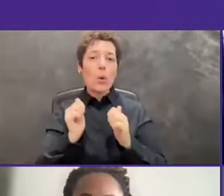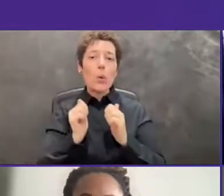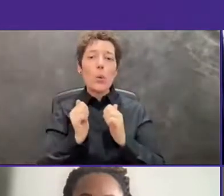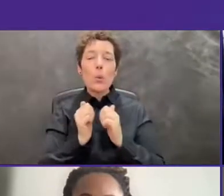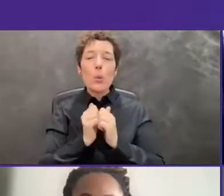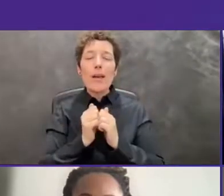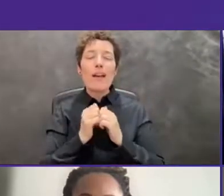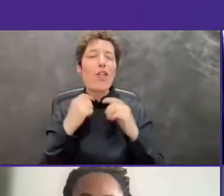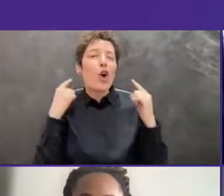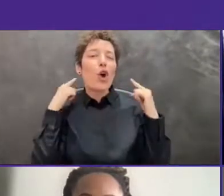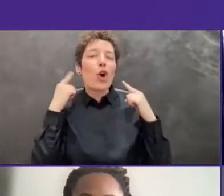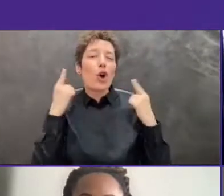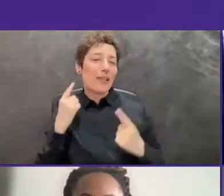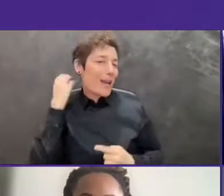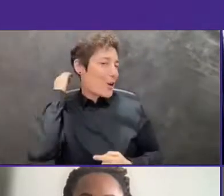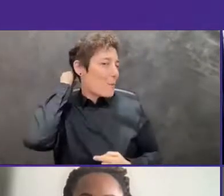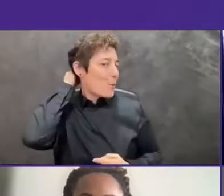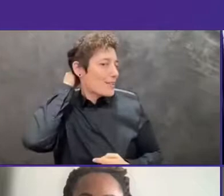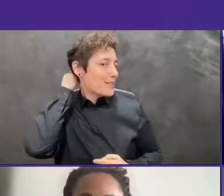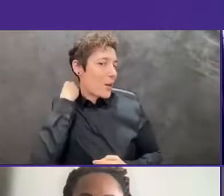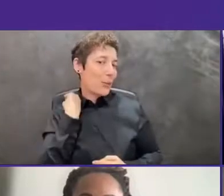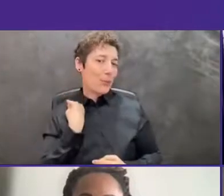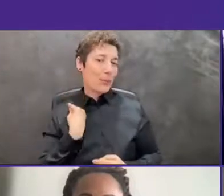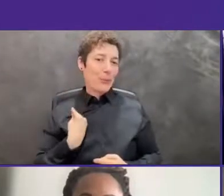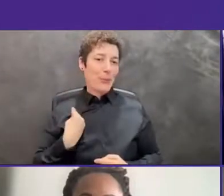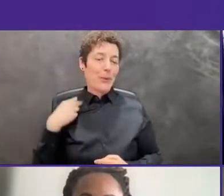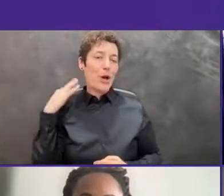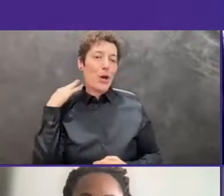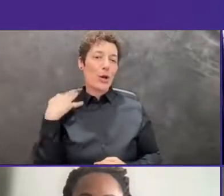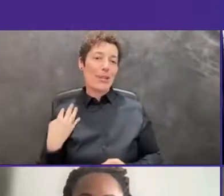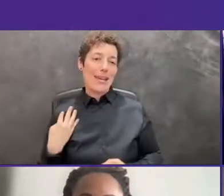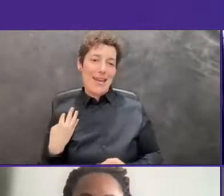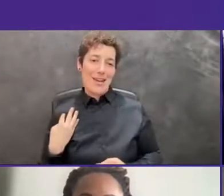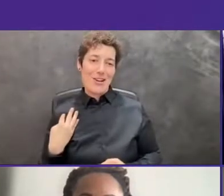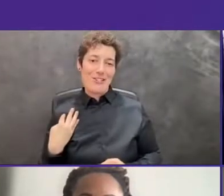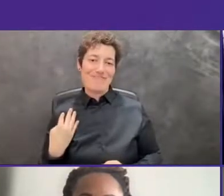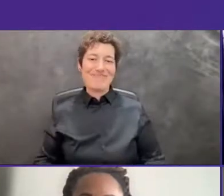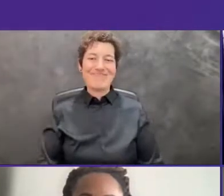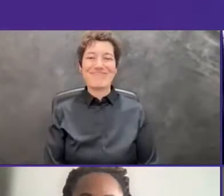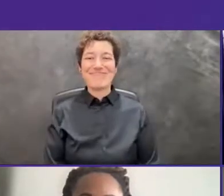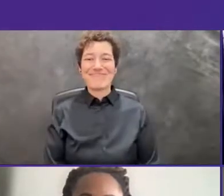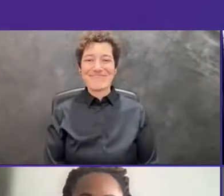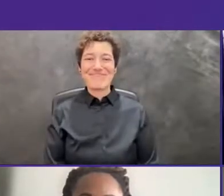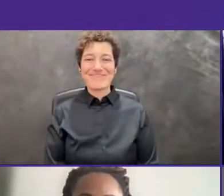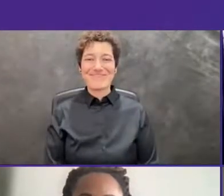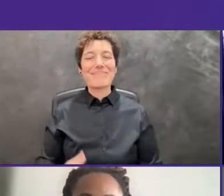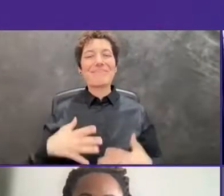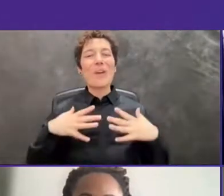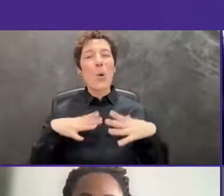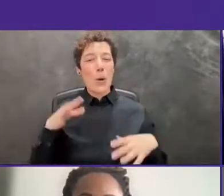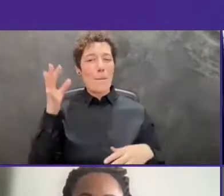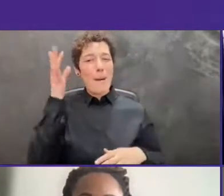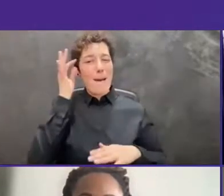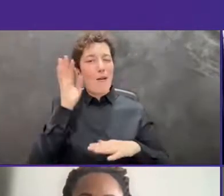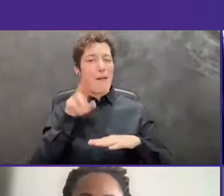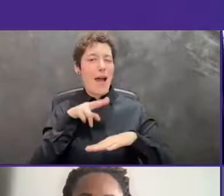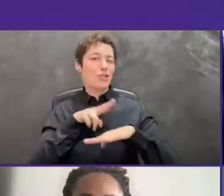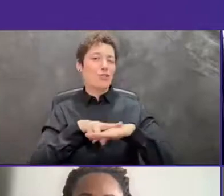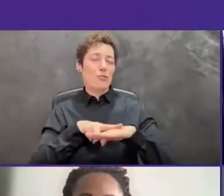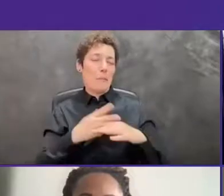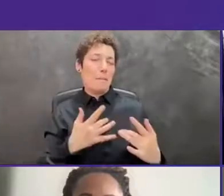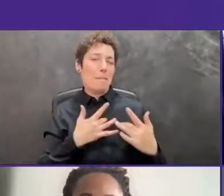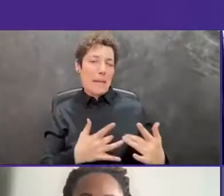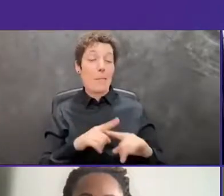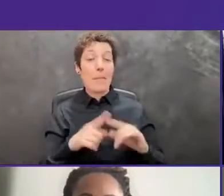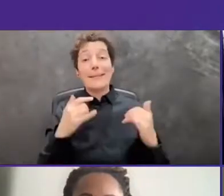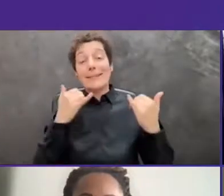hair sitting at the nape of my neck in the back. I wear my hair natural almost all of the time, but